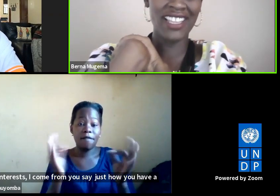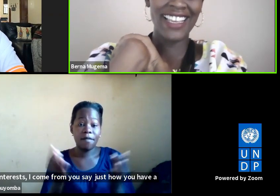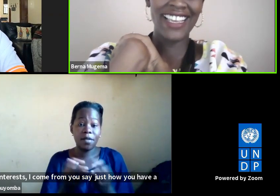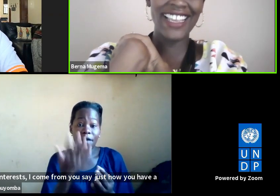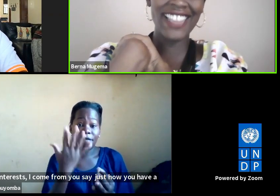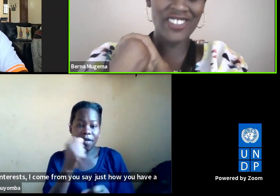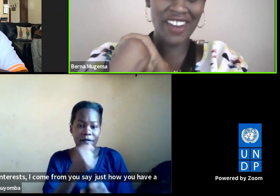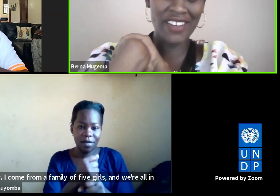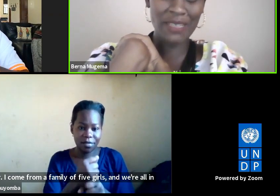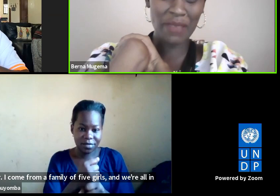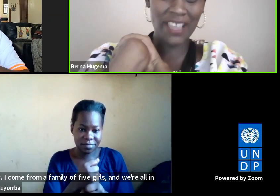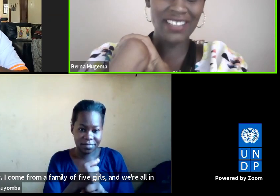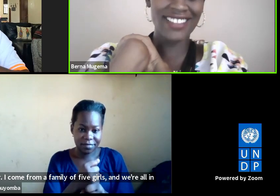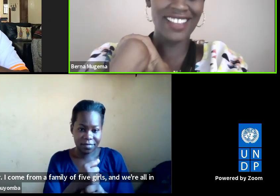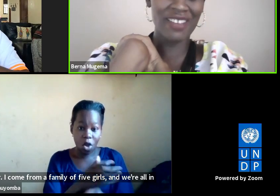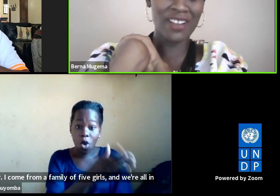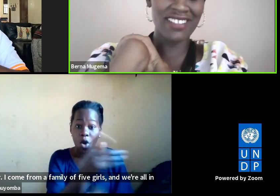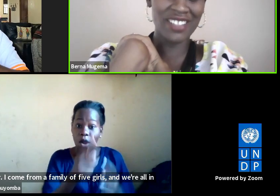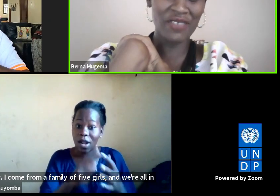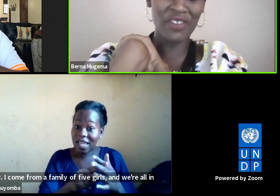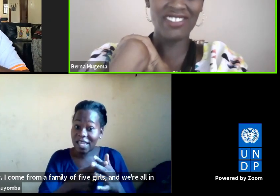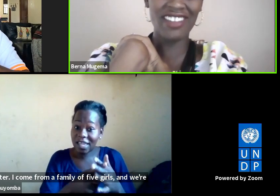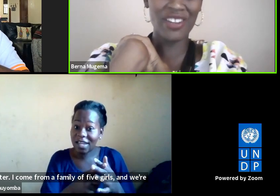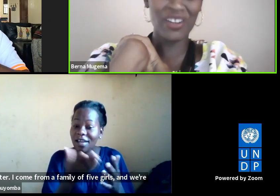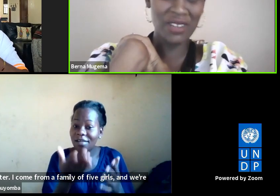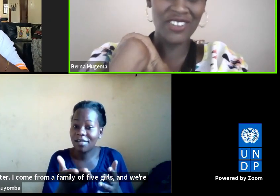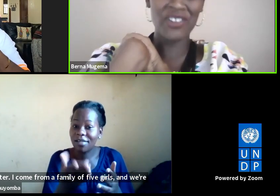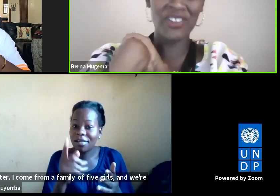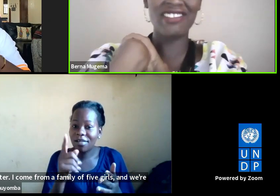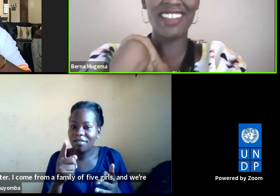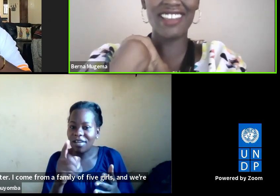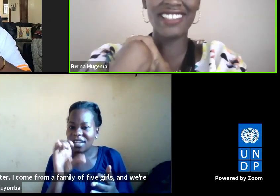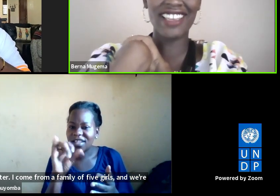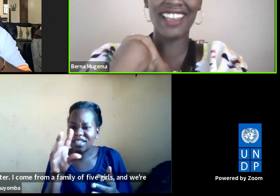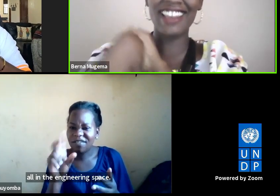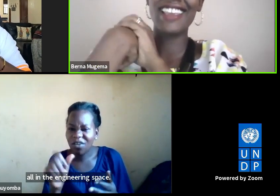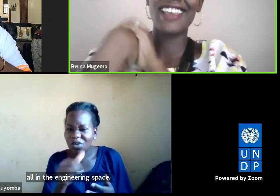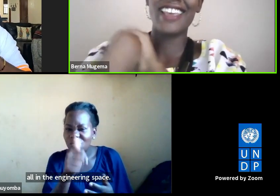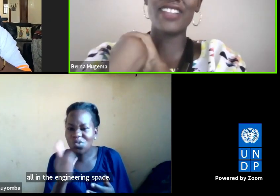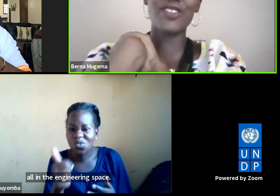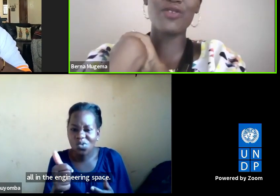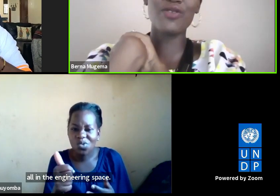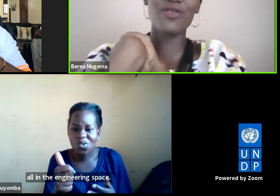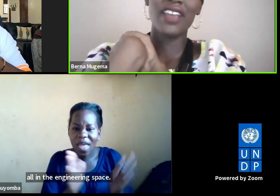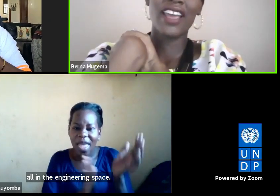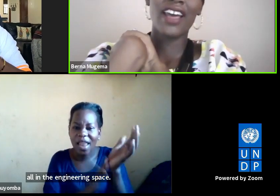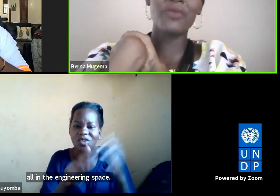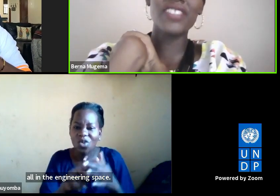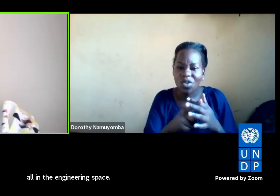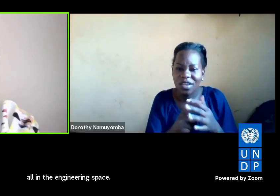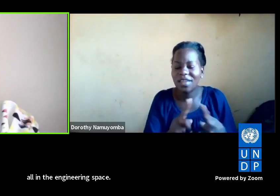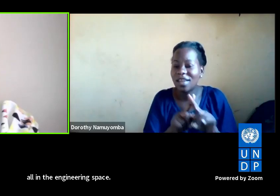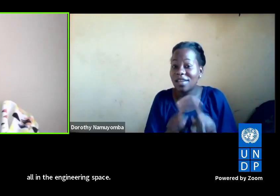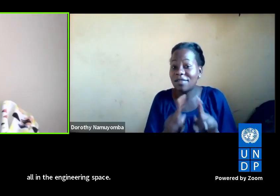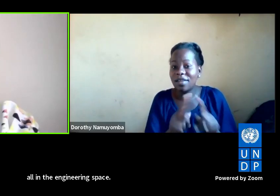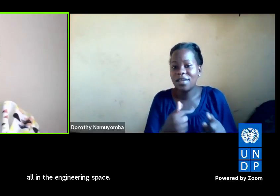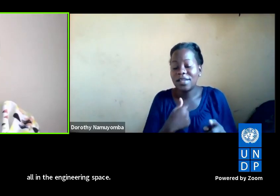all in the engineering space. One is a civil engineer, two electrical engineers. And so I would